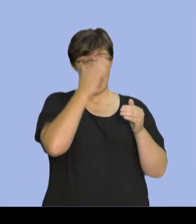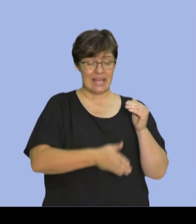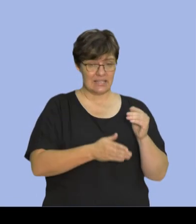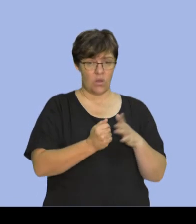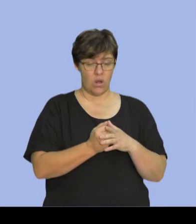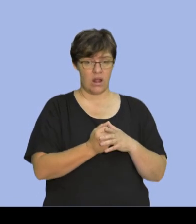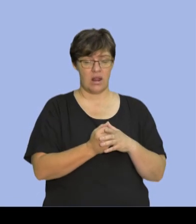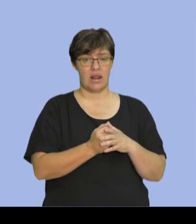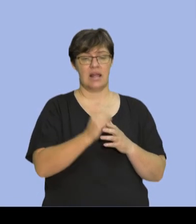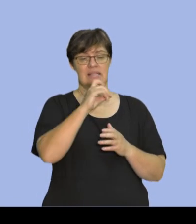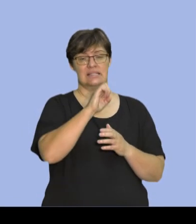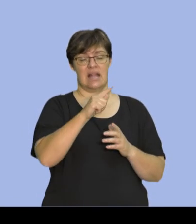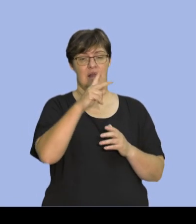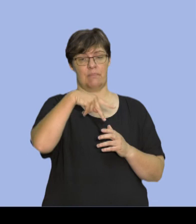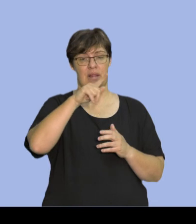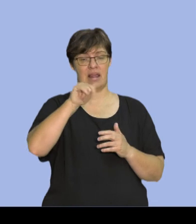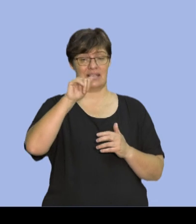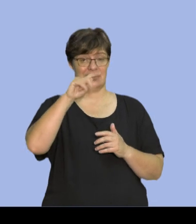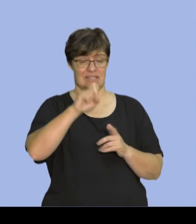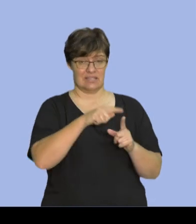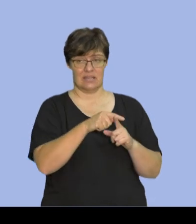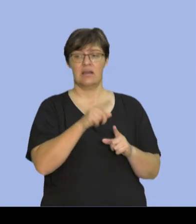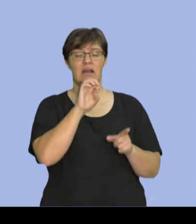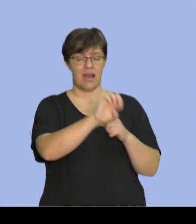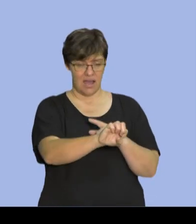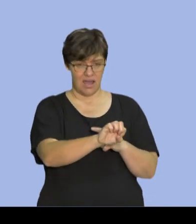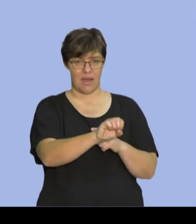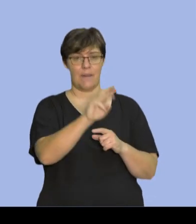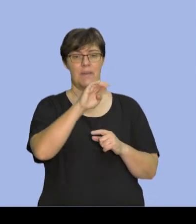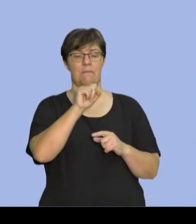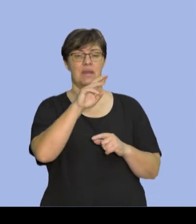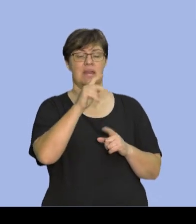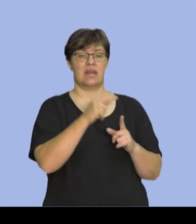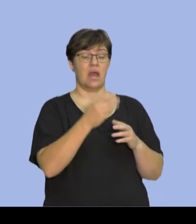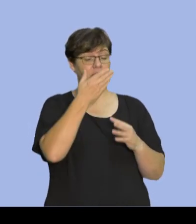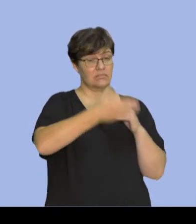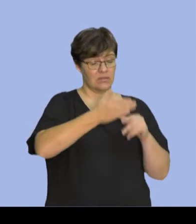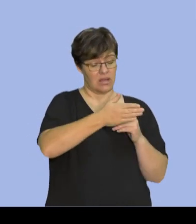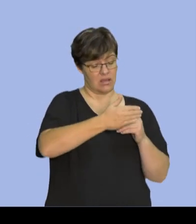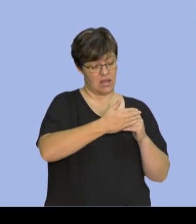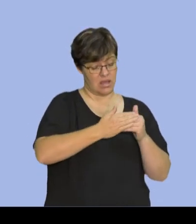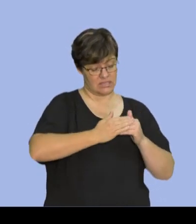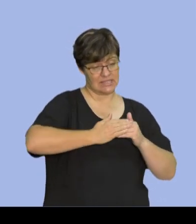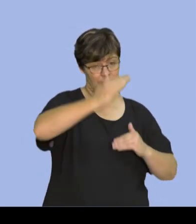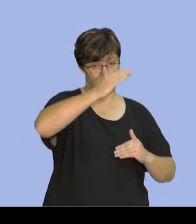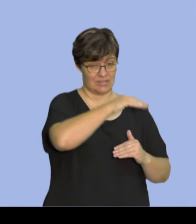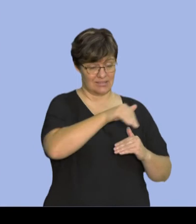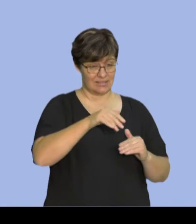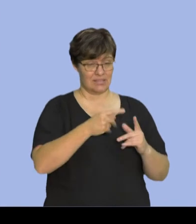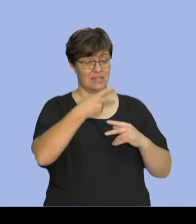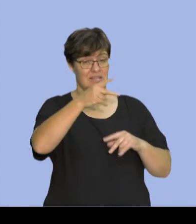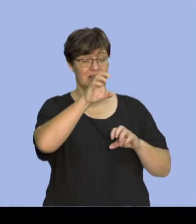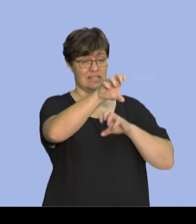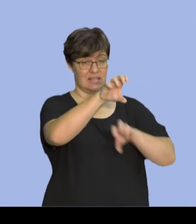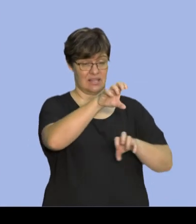cell plate. And that is a distinct cytoplasmic membrane that forms between the two, separating the two cells.